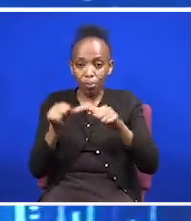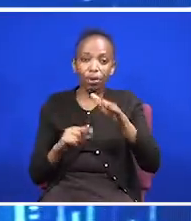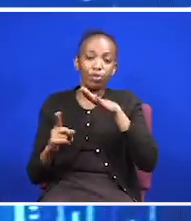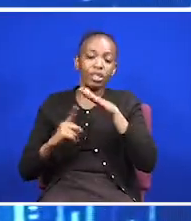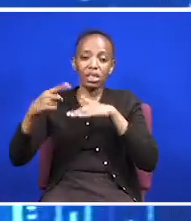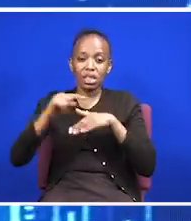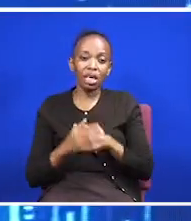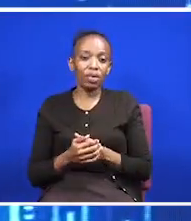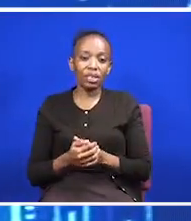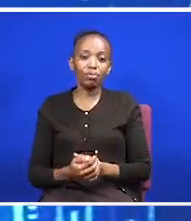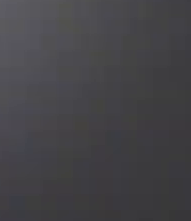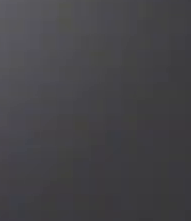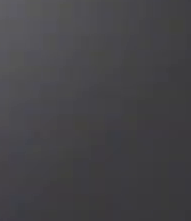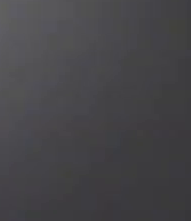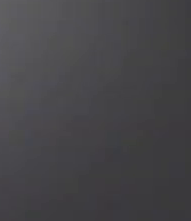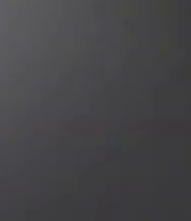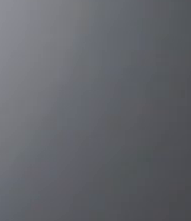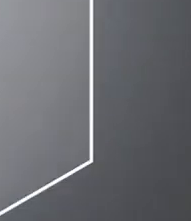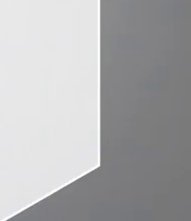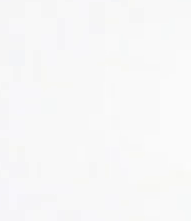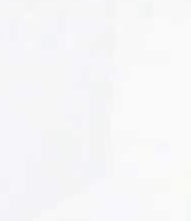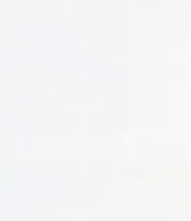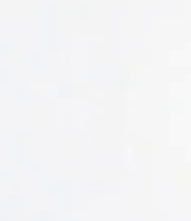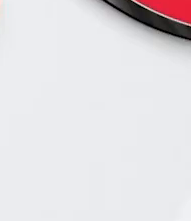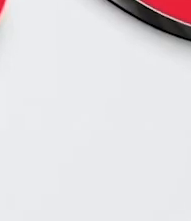our ministry here at CTEM.